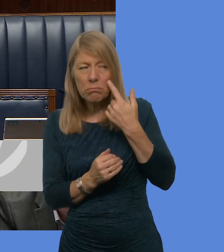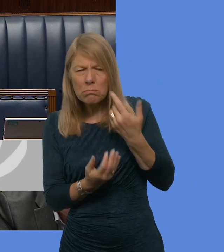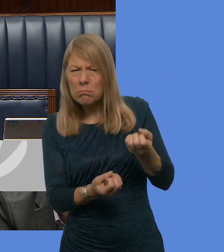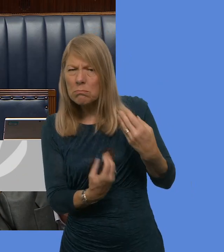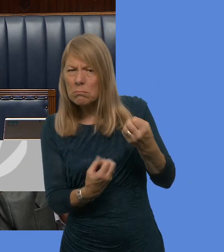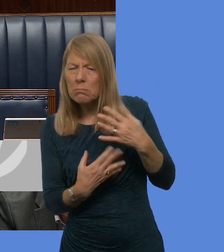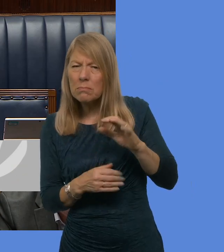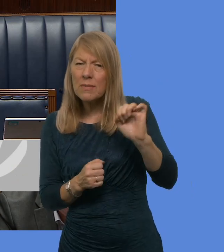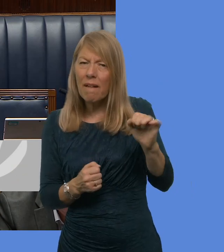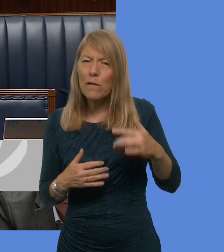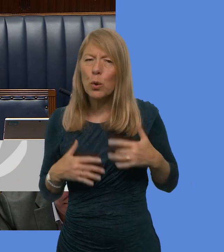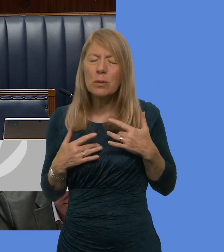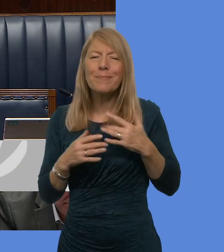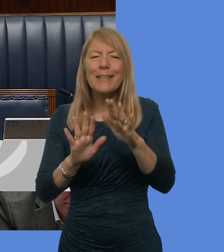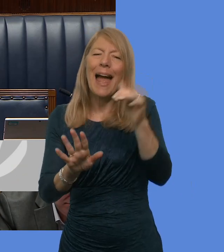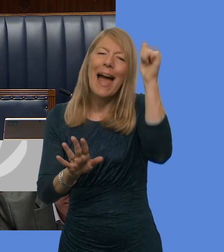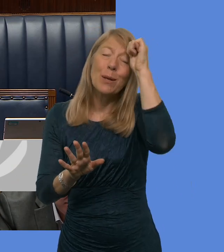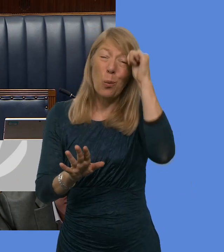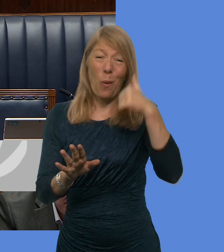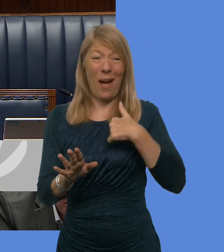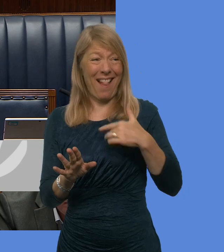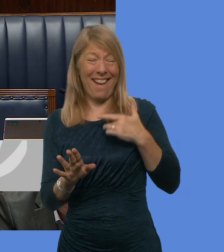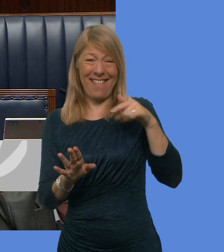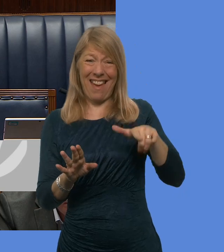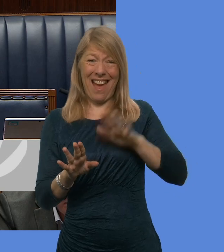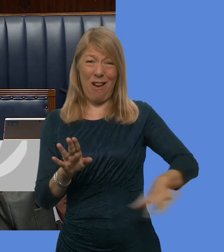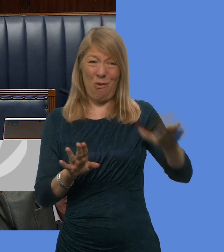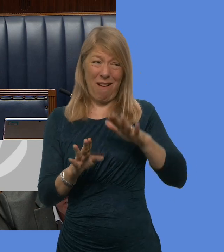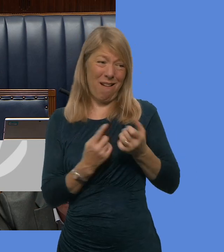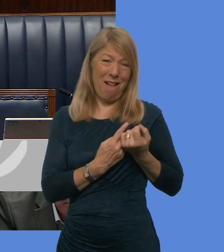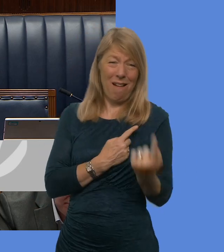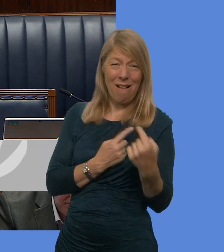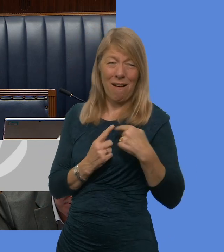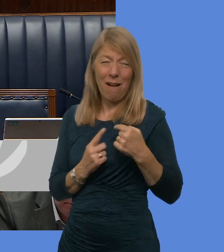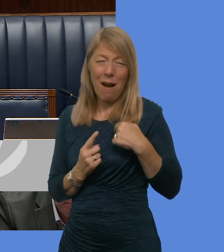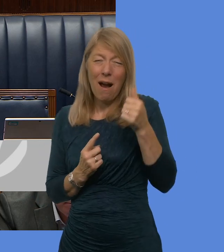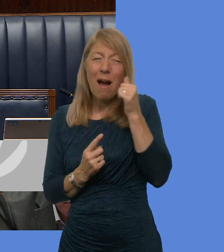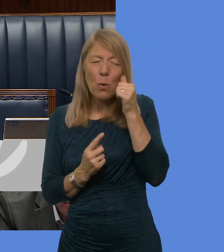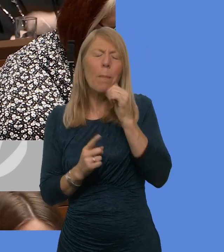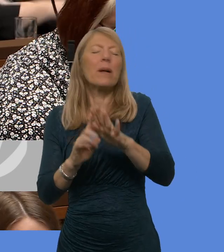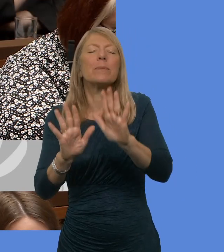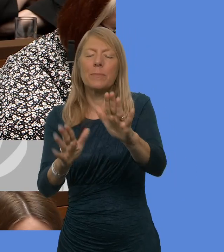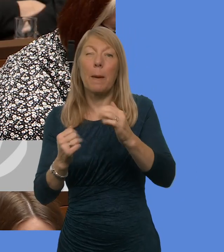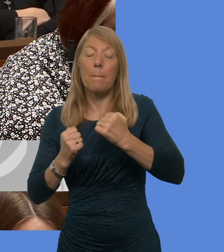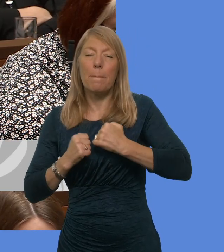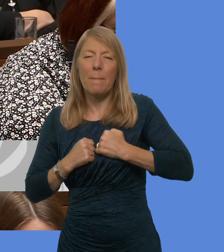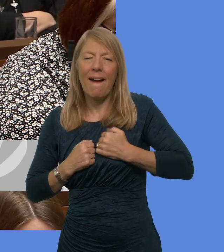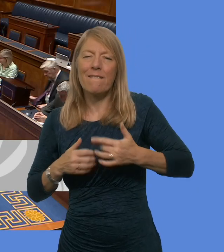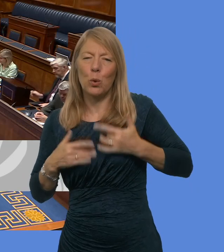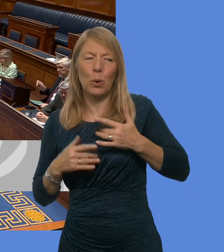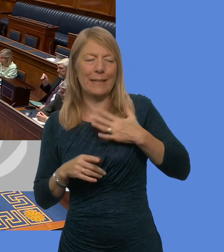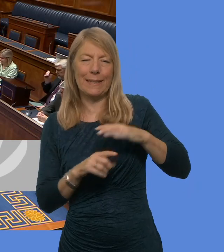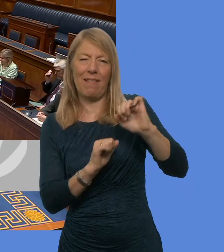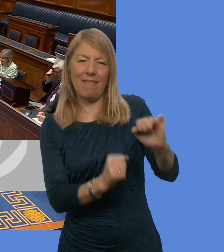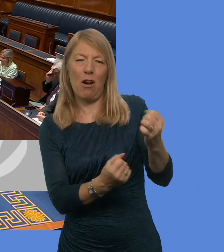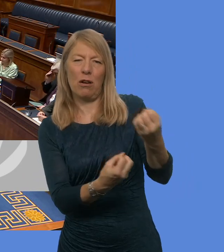issue as a local resident of the borough, but as I say, I have no direct engagement, but we will follow up with the Council. We